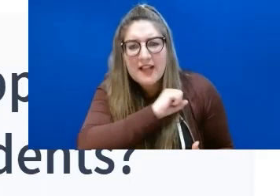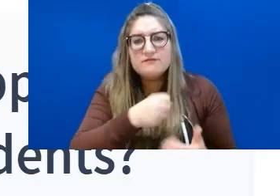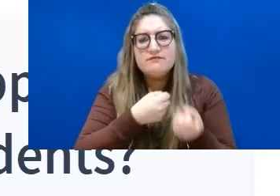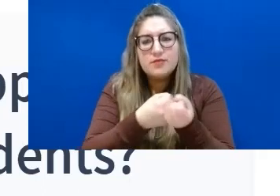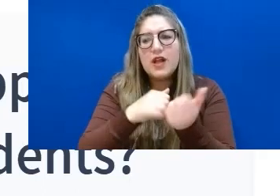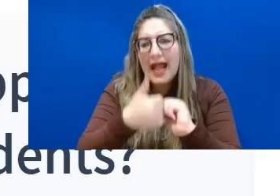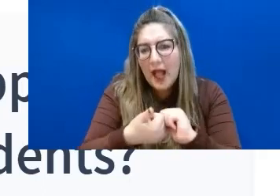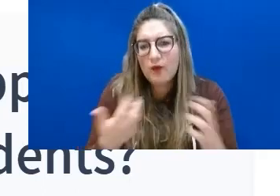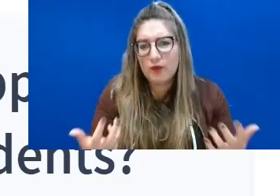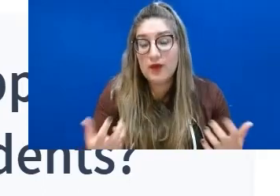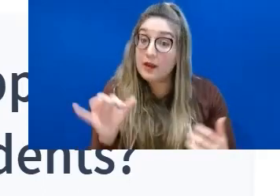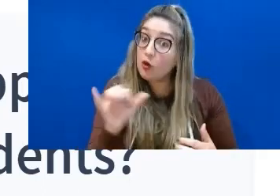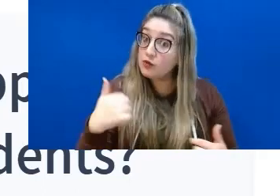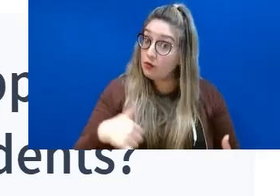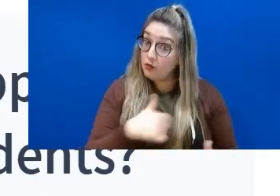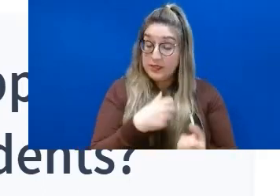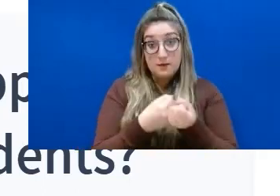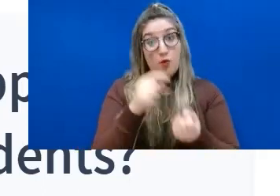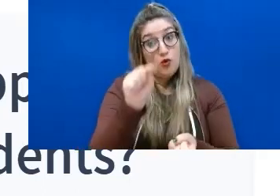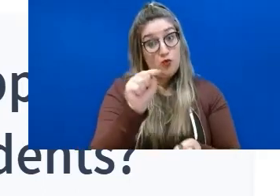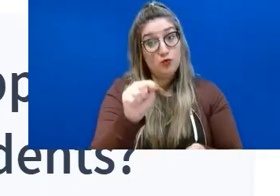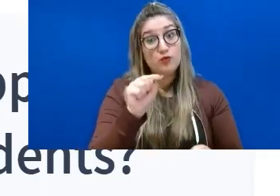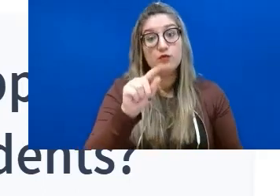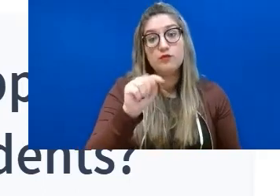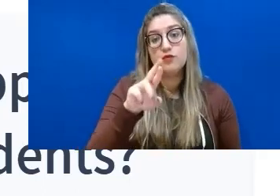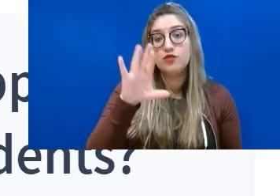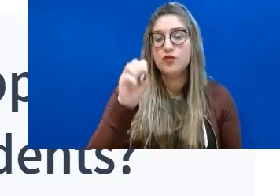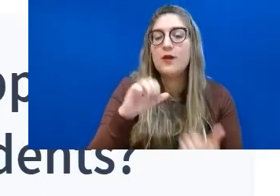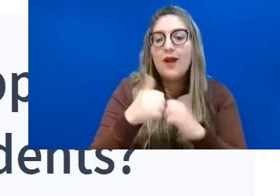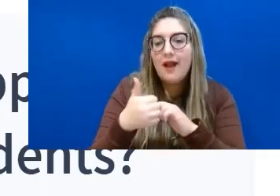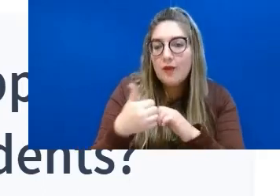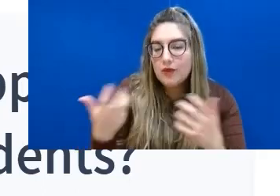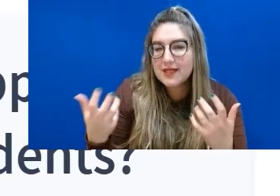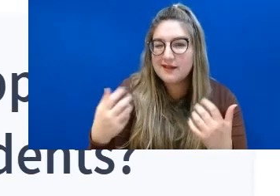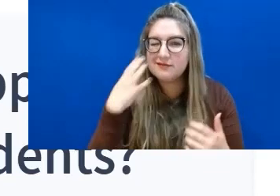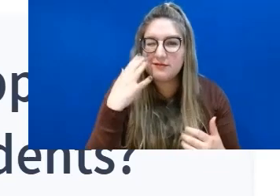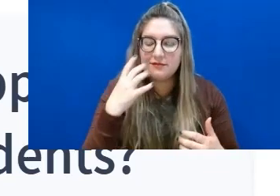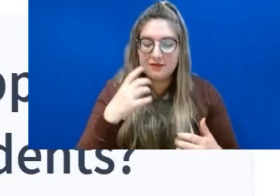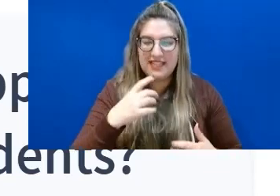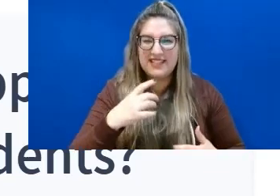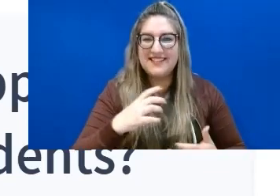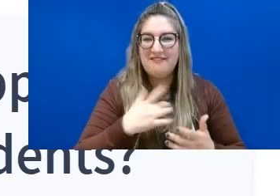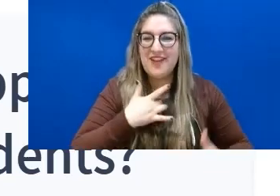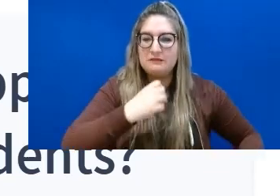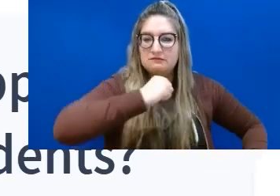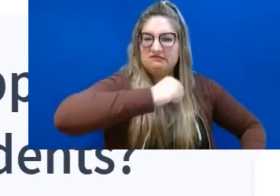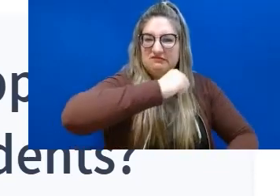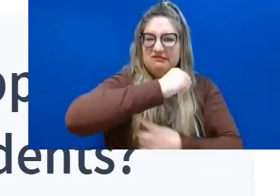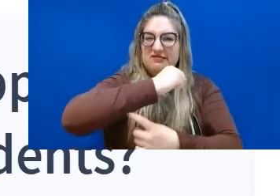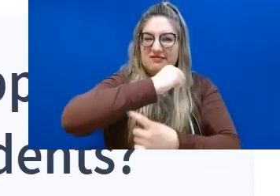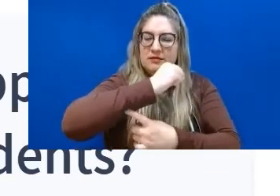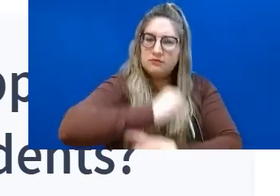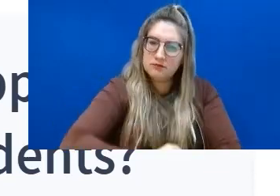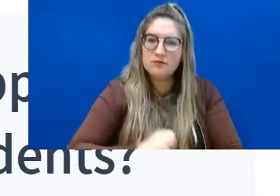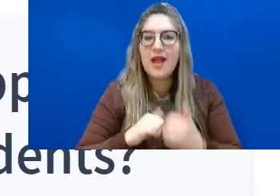support you in getting that education out to folks? Because to limit that resistance, right? So folks actually can